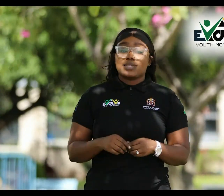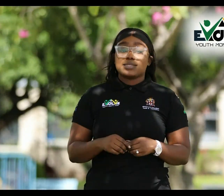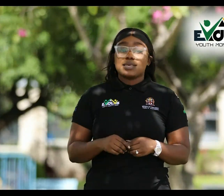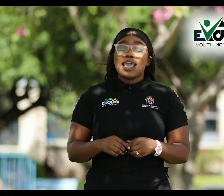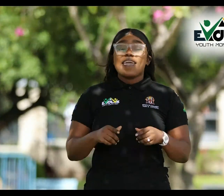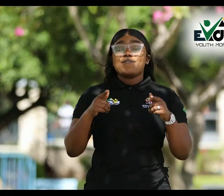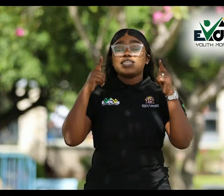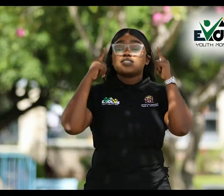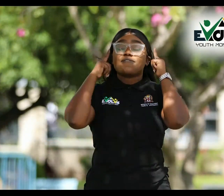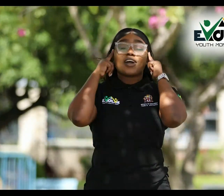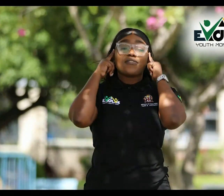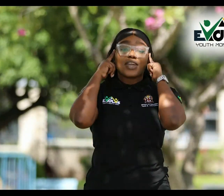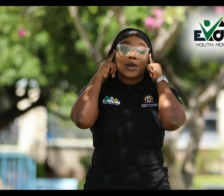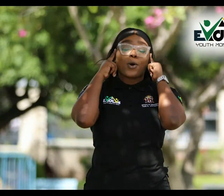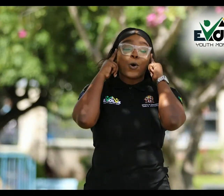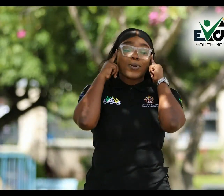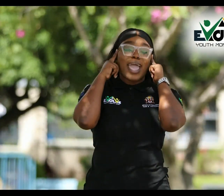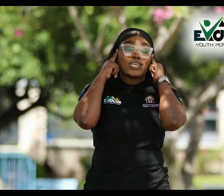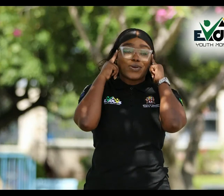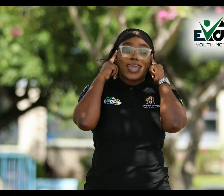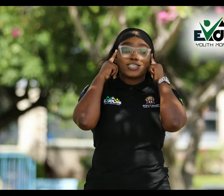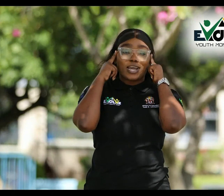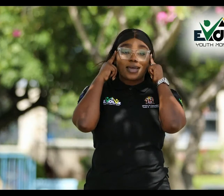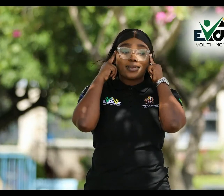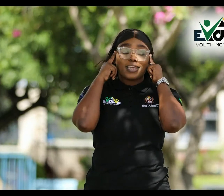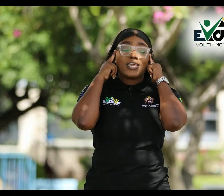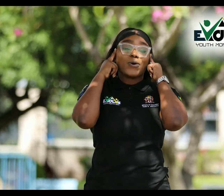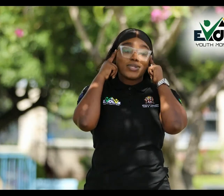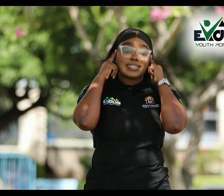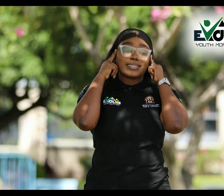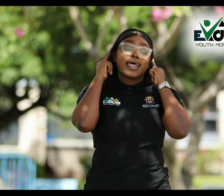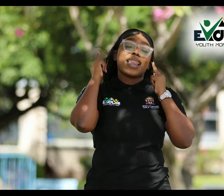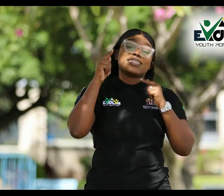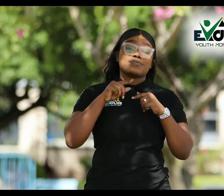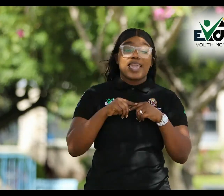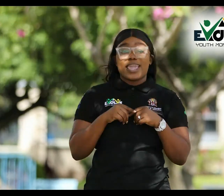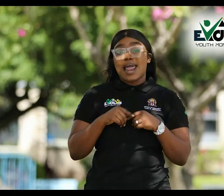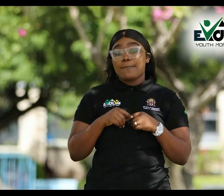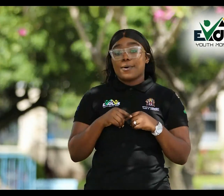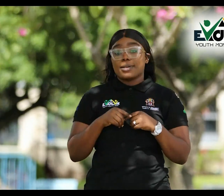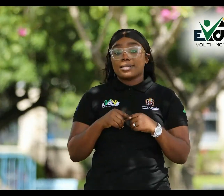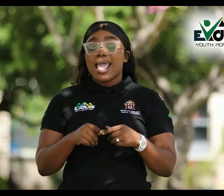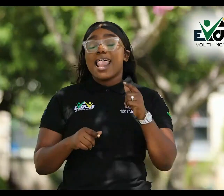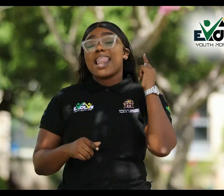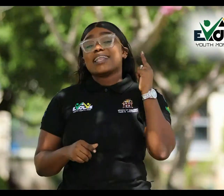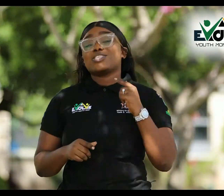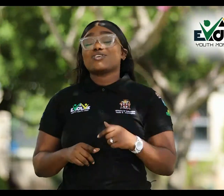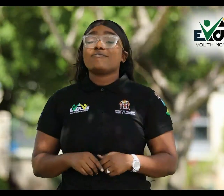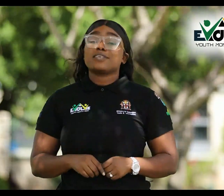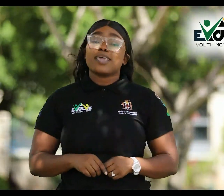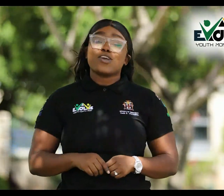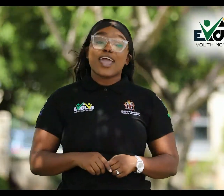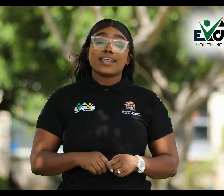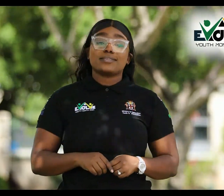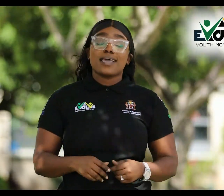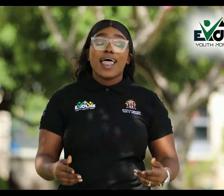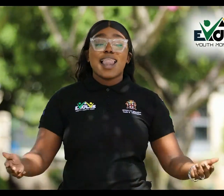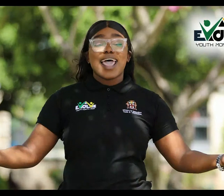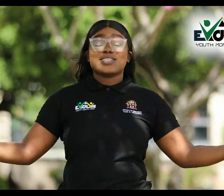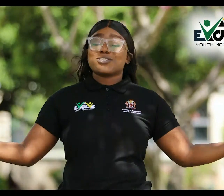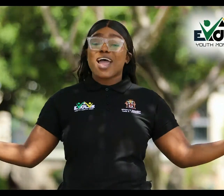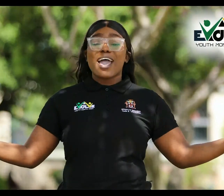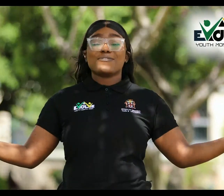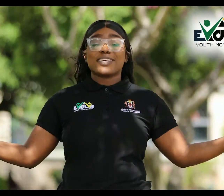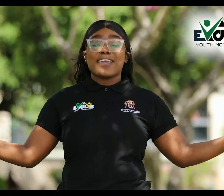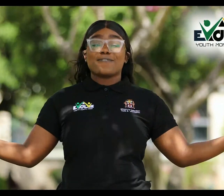do it. If it's to further your own education, youths, let's make it happen. Let's strive to be great.